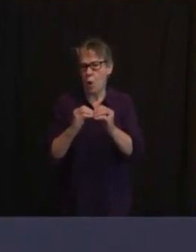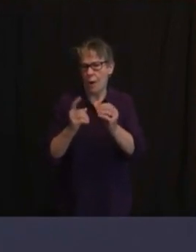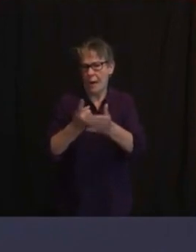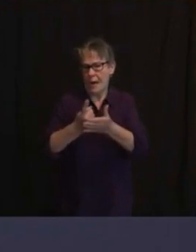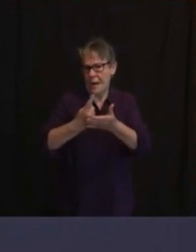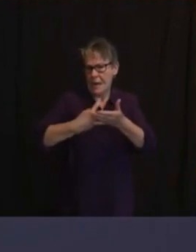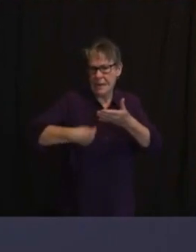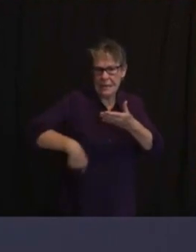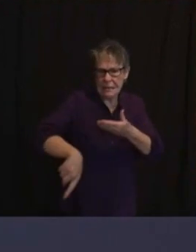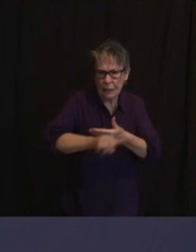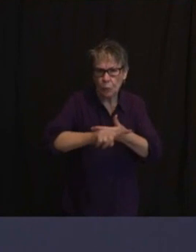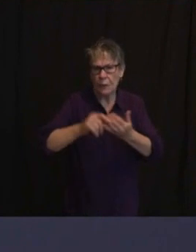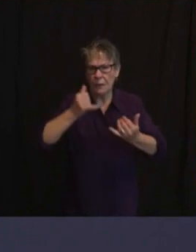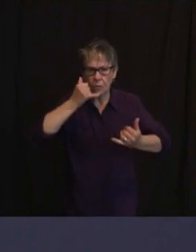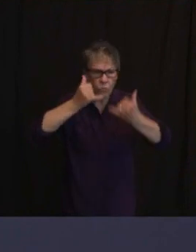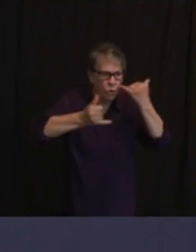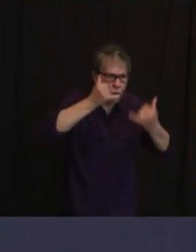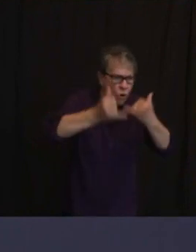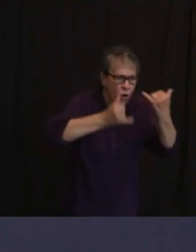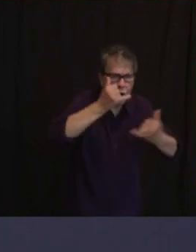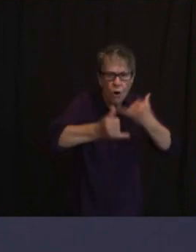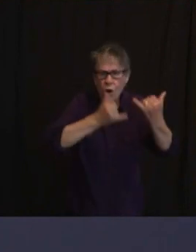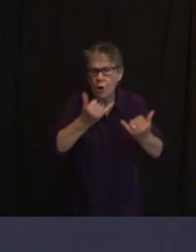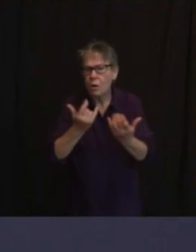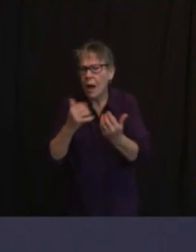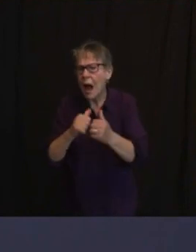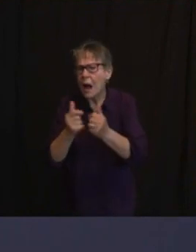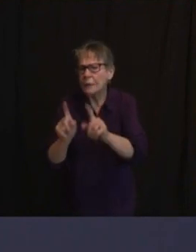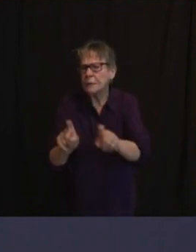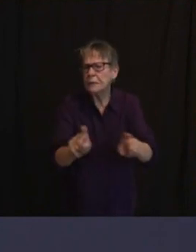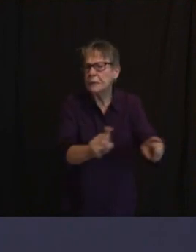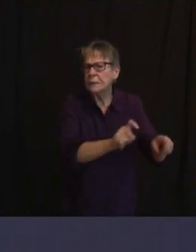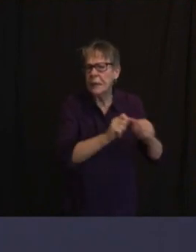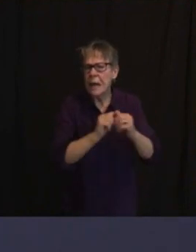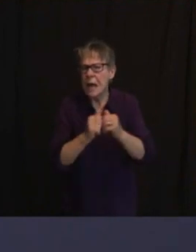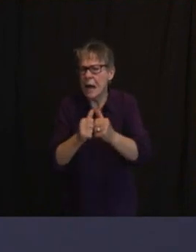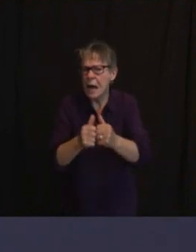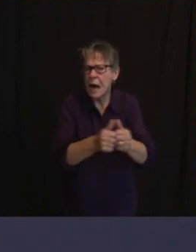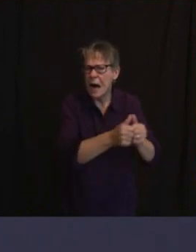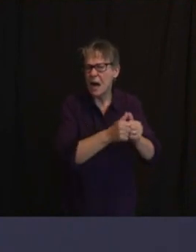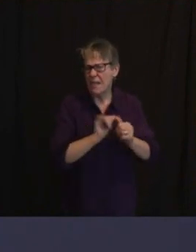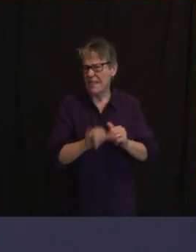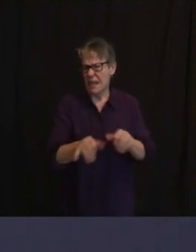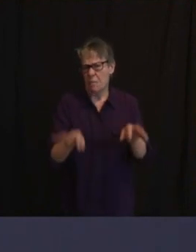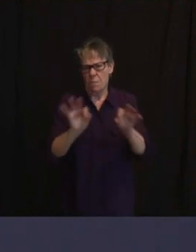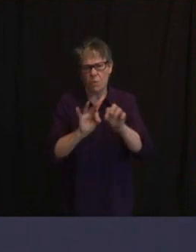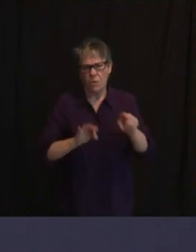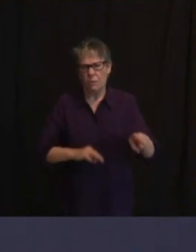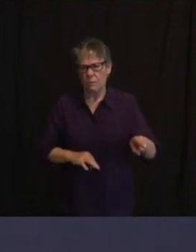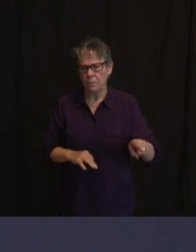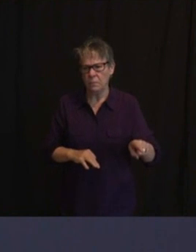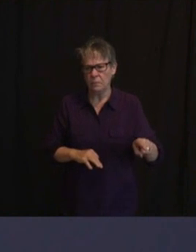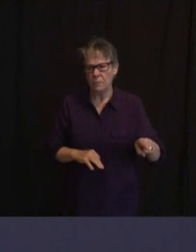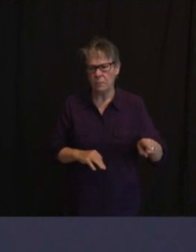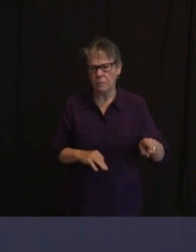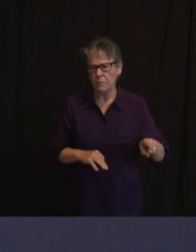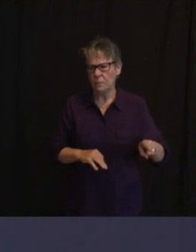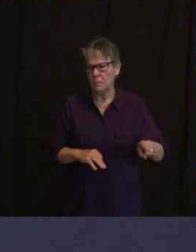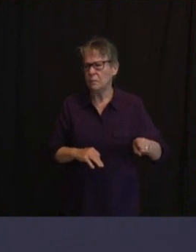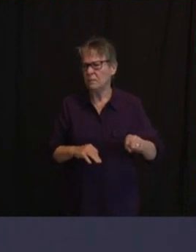Again, look for that to be a part of our discussion in the number of days ahead on testing. Let's go to Elise. Good afternoon, Elise.